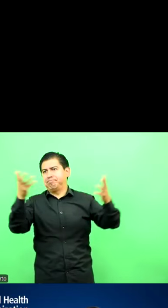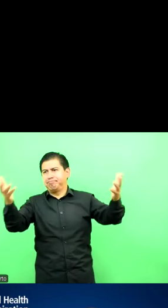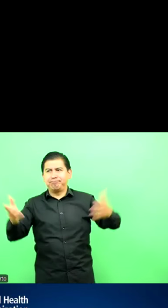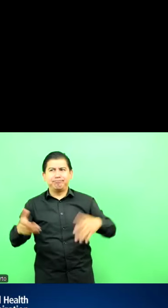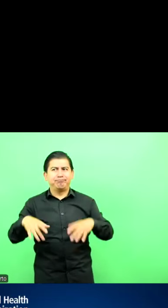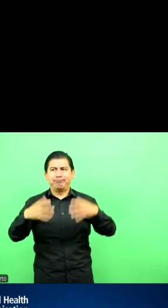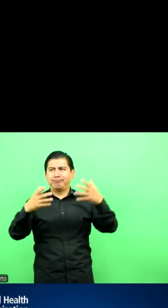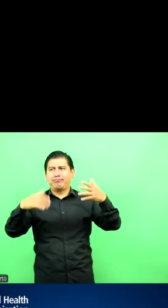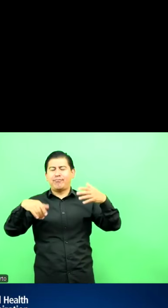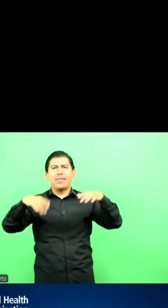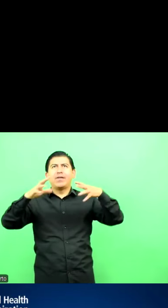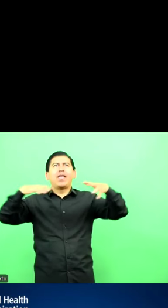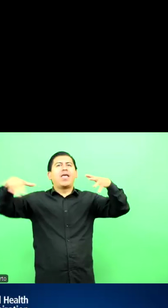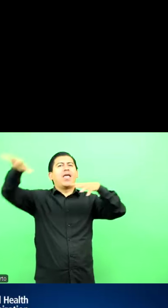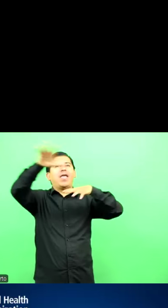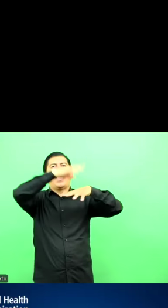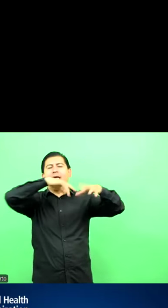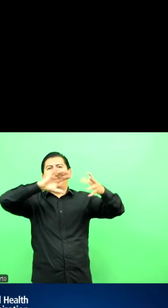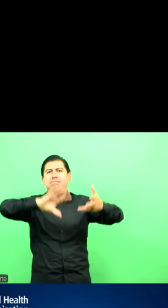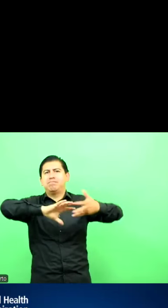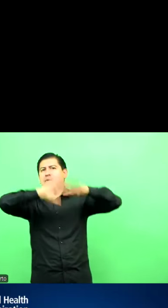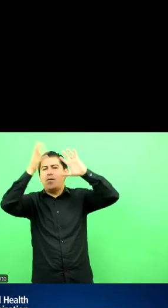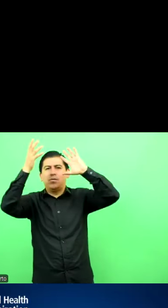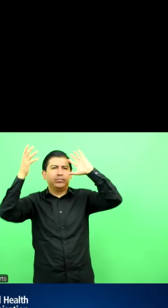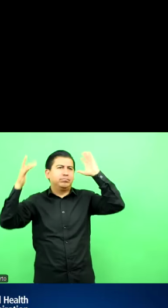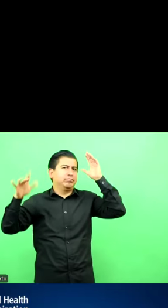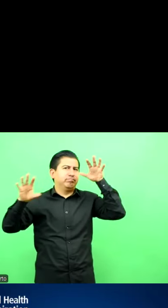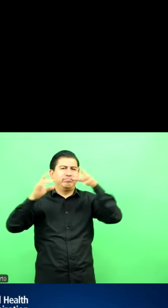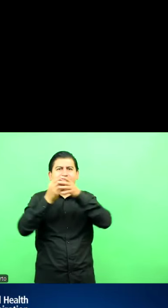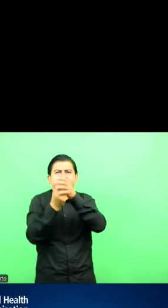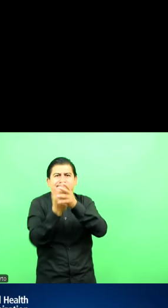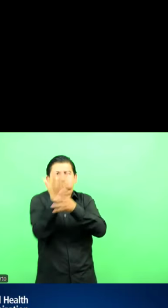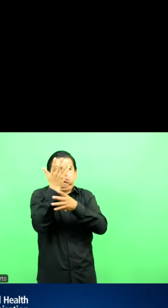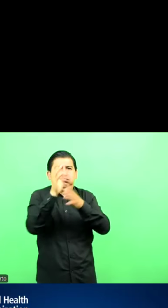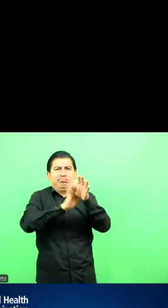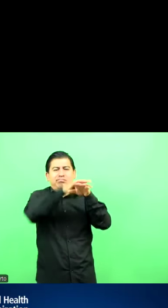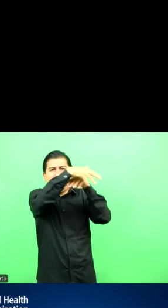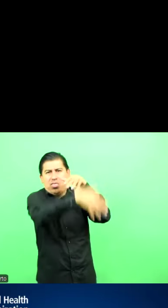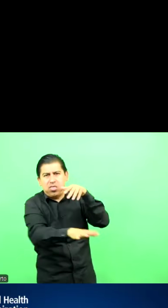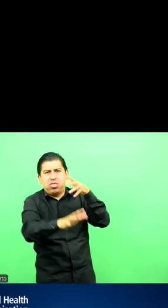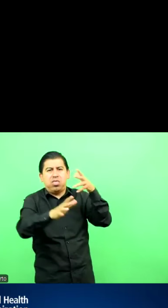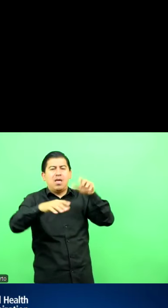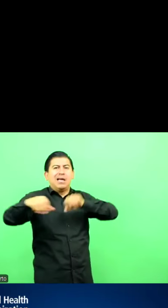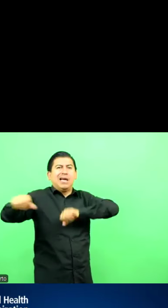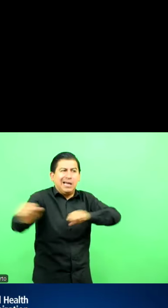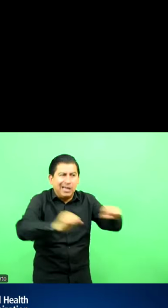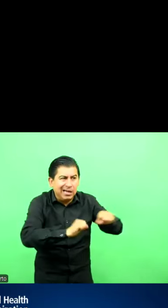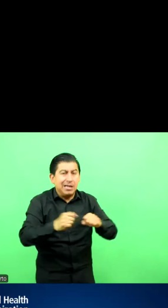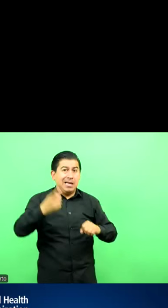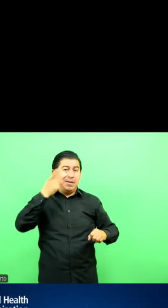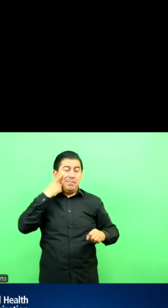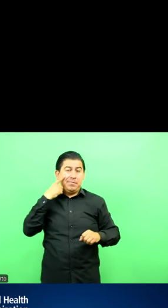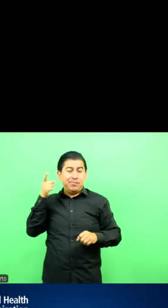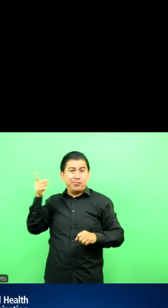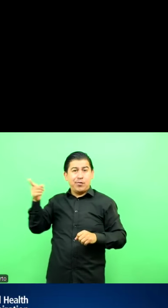is an entirely conceptual slide just to give an understanding. So it's not based on real